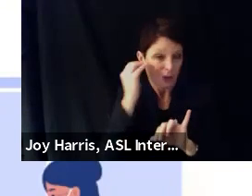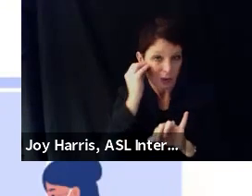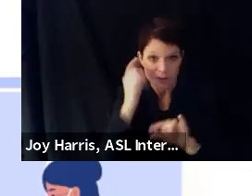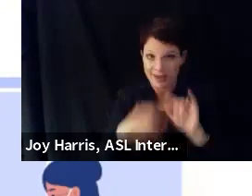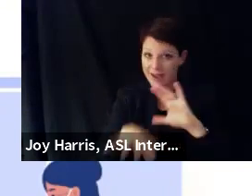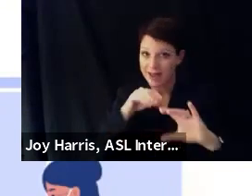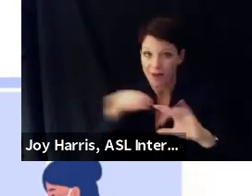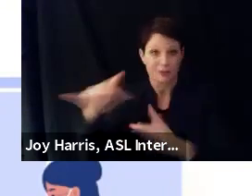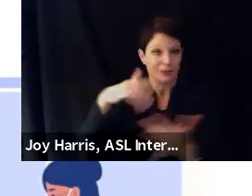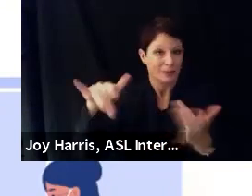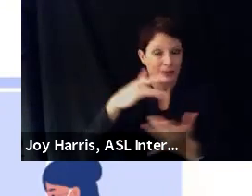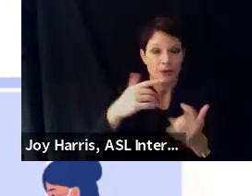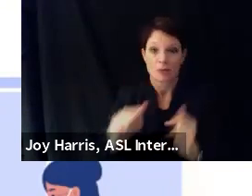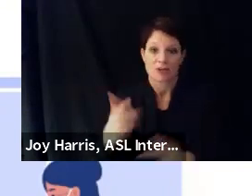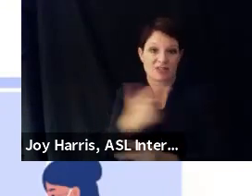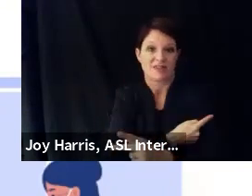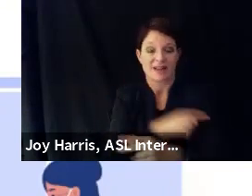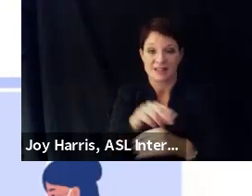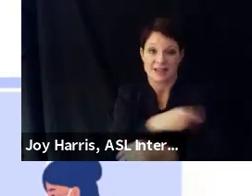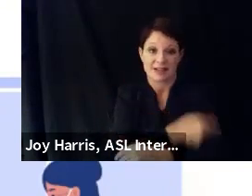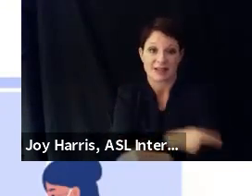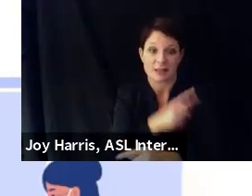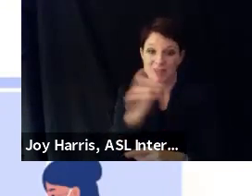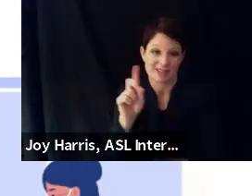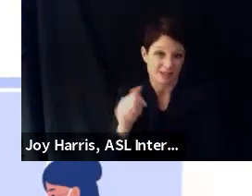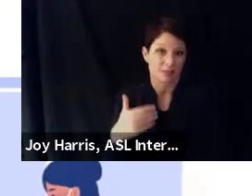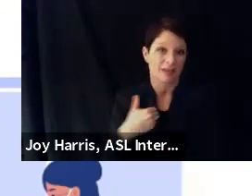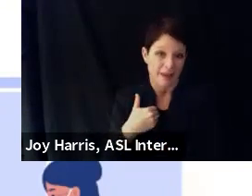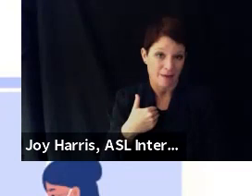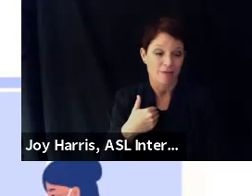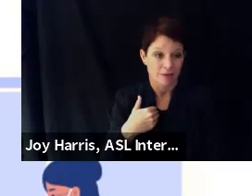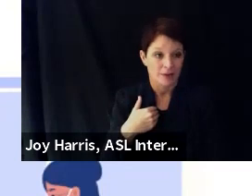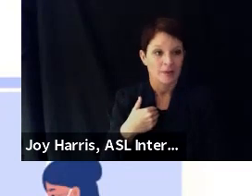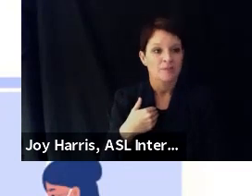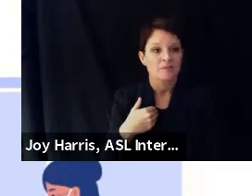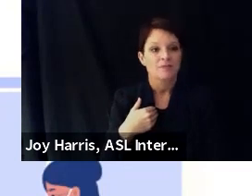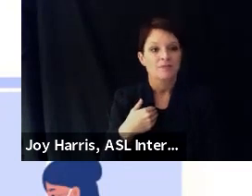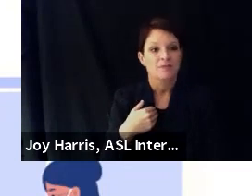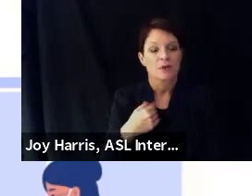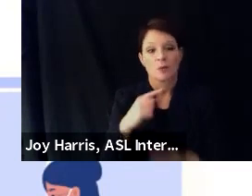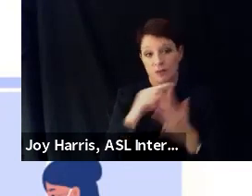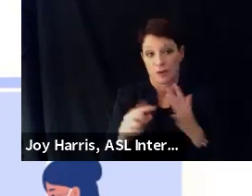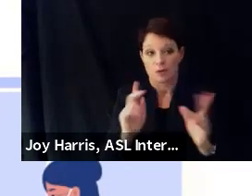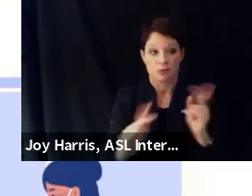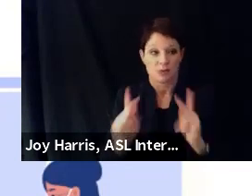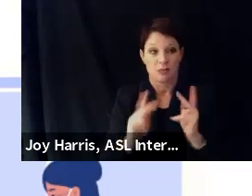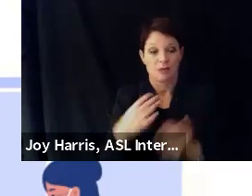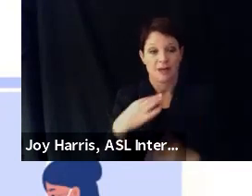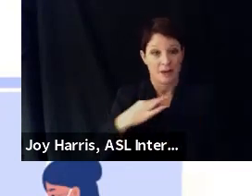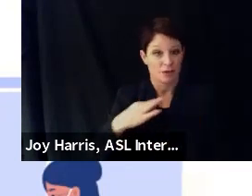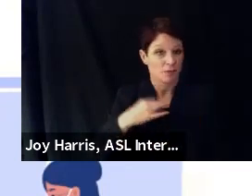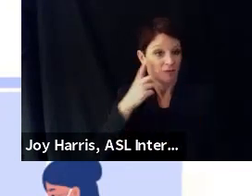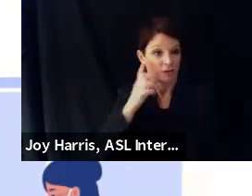has difficulty being vaccinated at a clinic due to a disability. And in addition to those individuals being eligible for